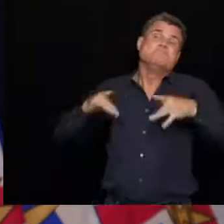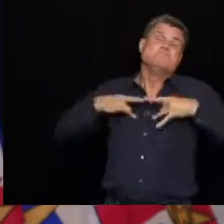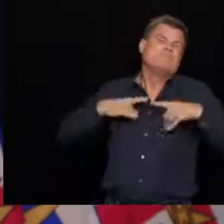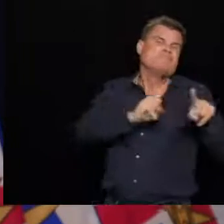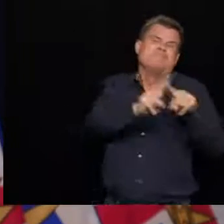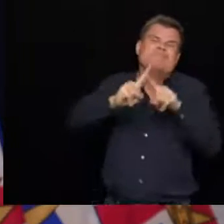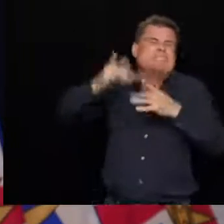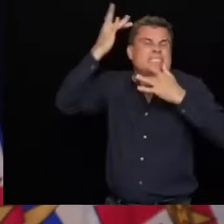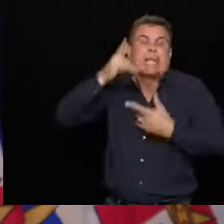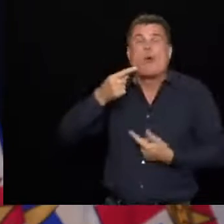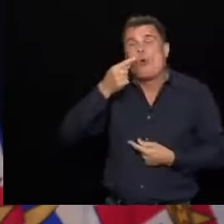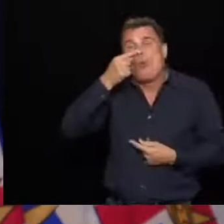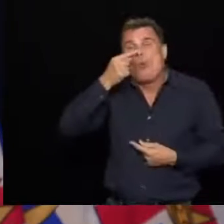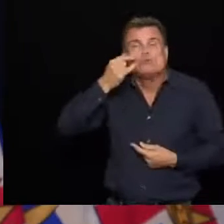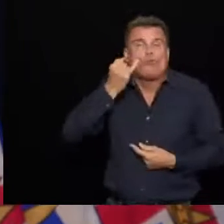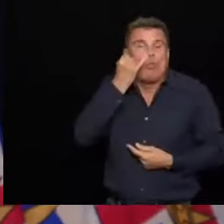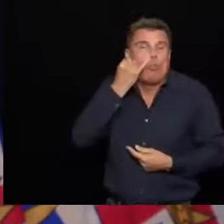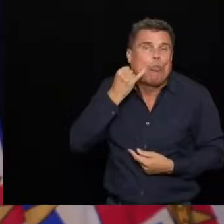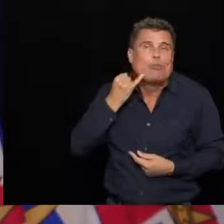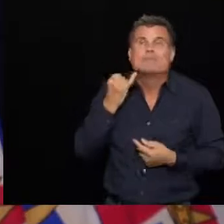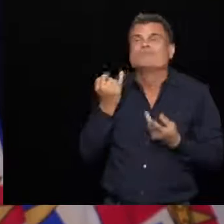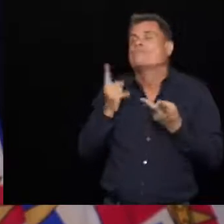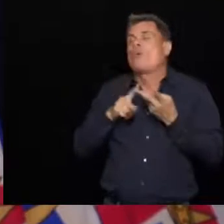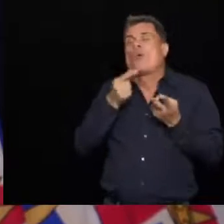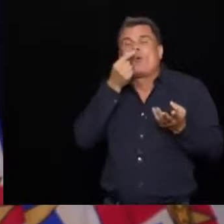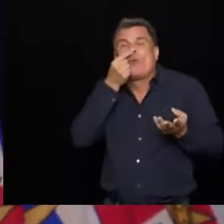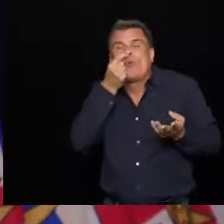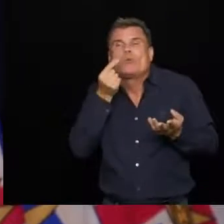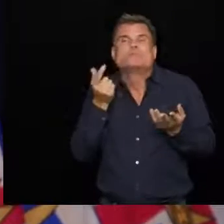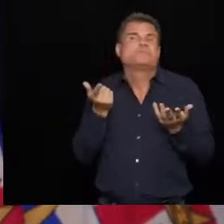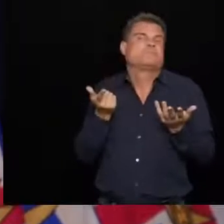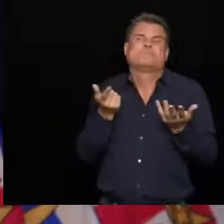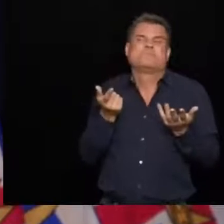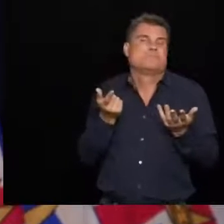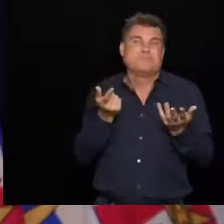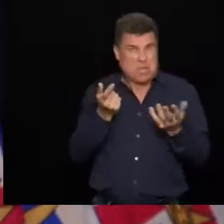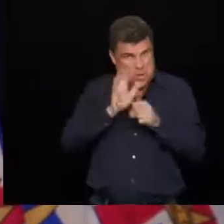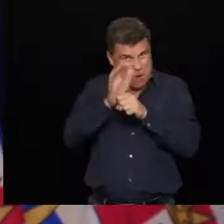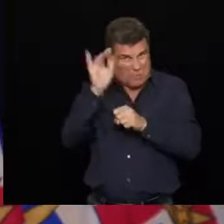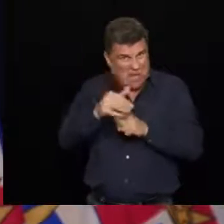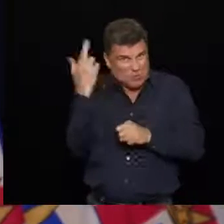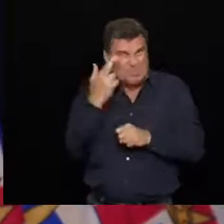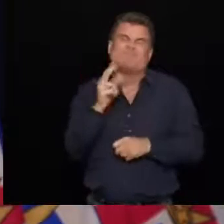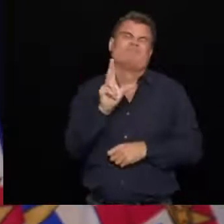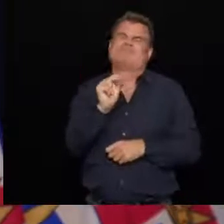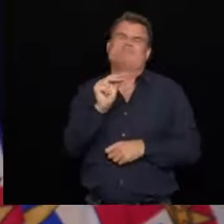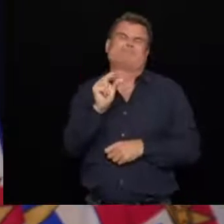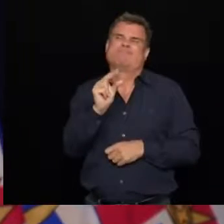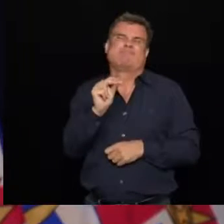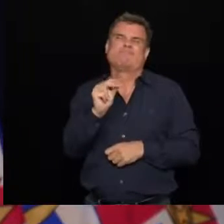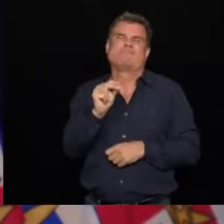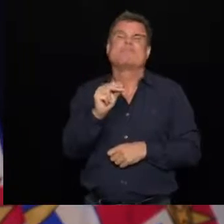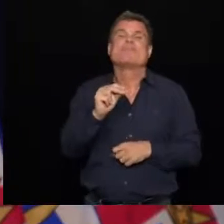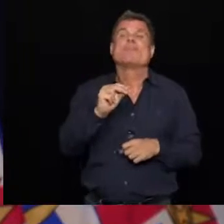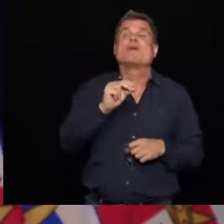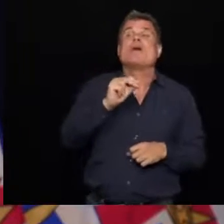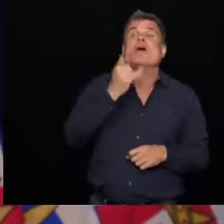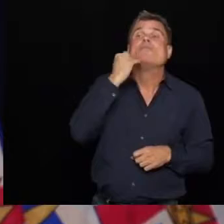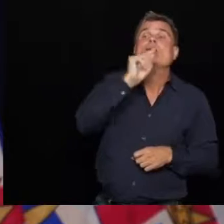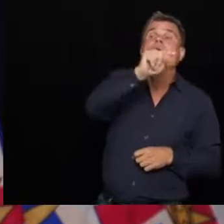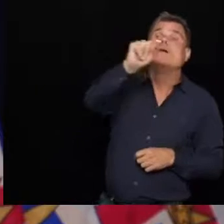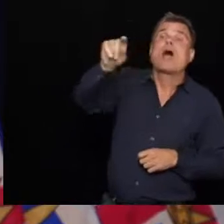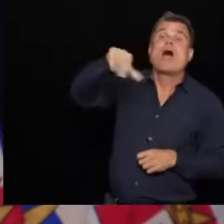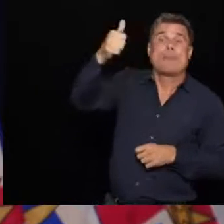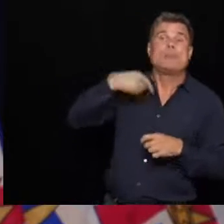it was learning from the evidence that we've had from other places where this has become an issue. And so we've put in a bit